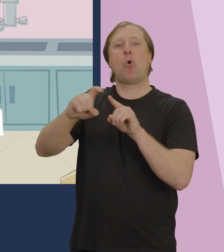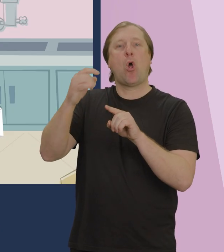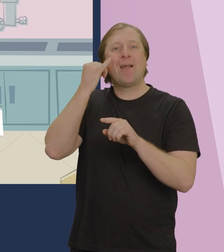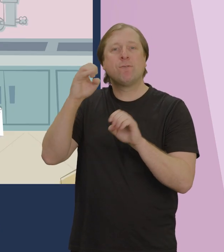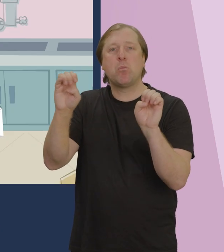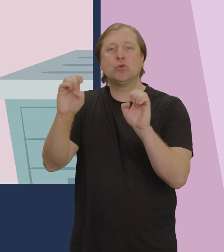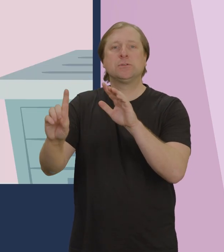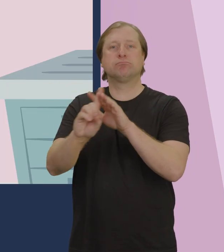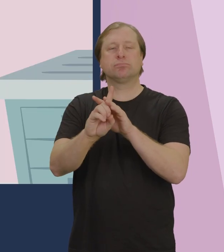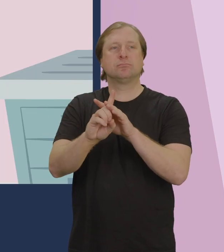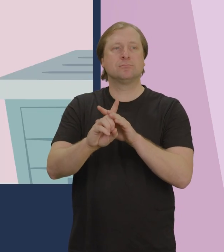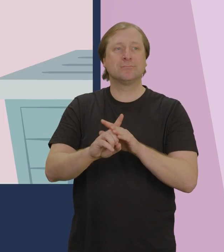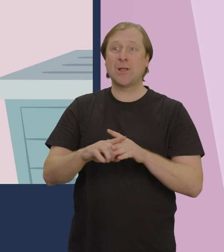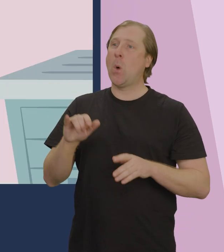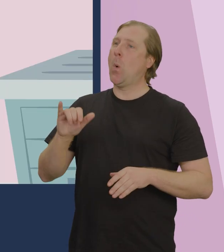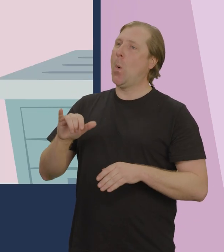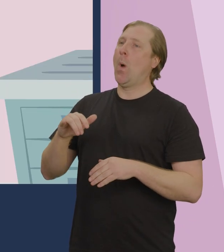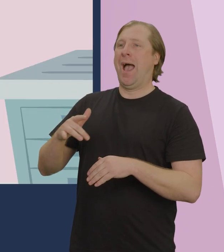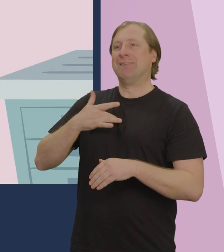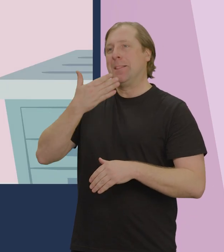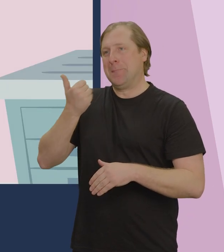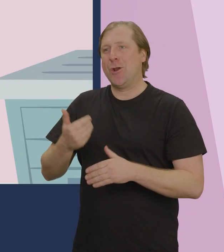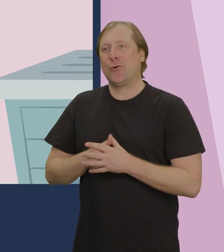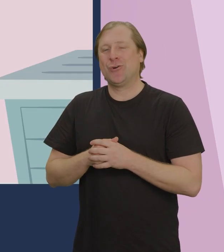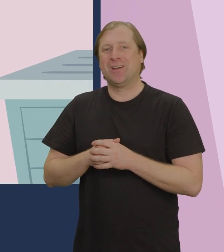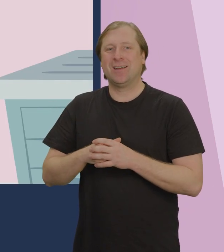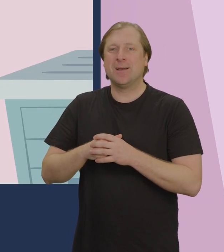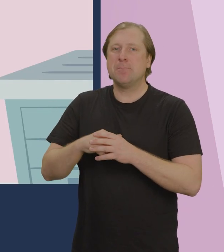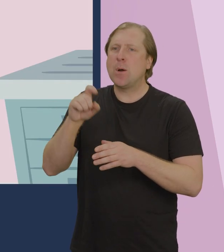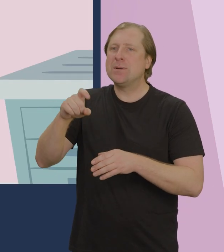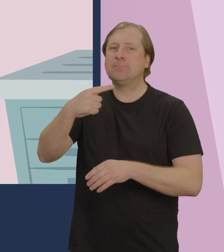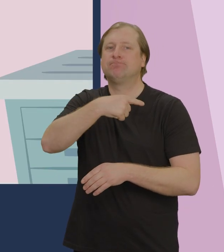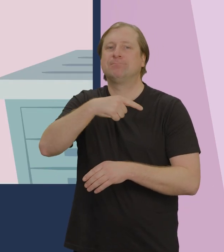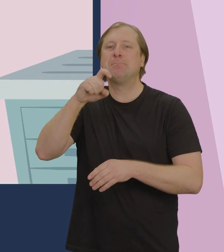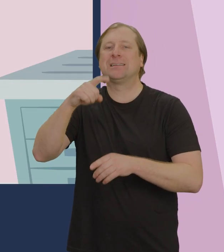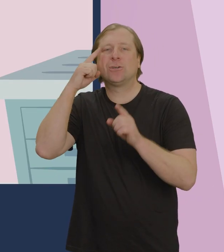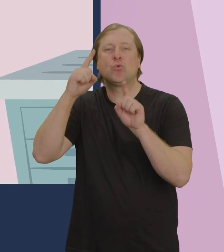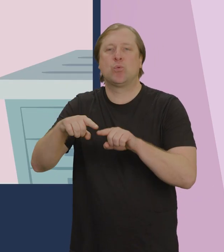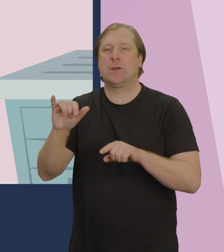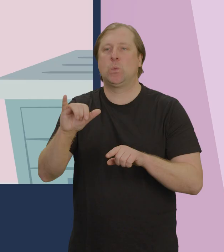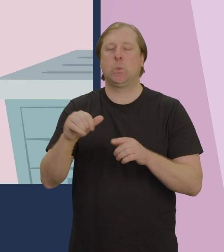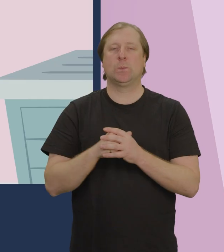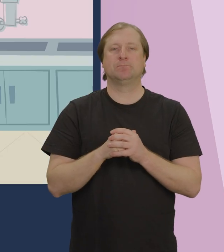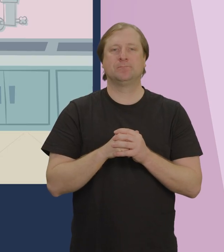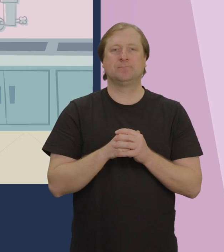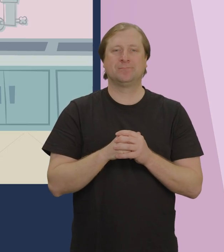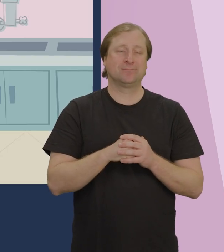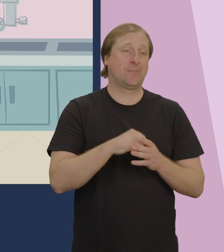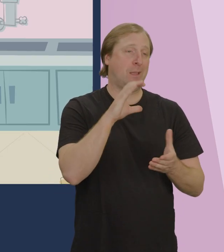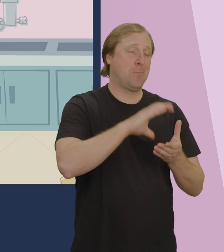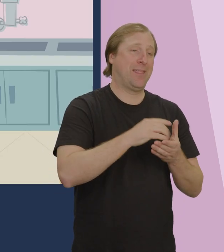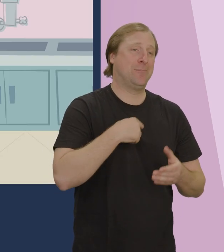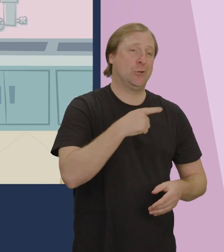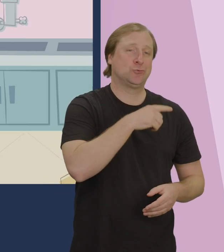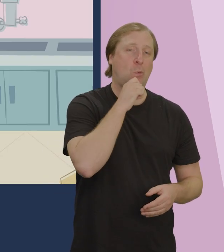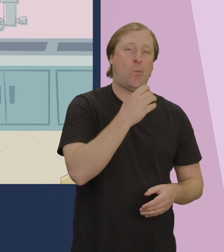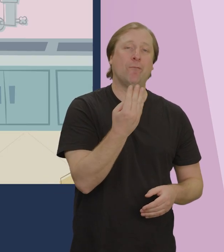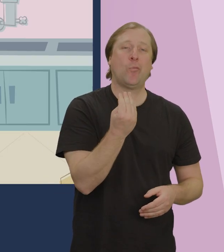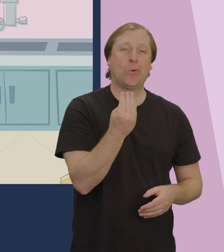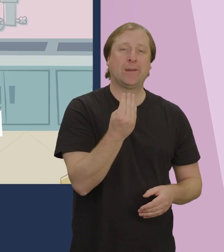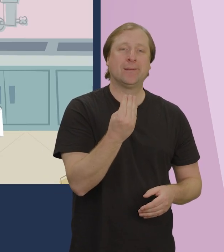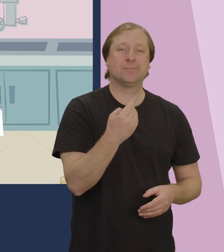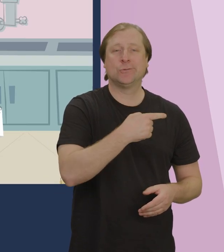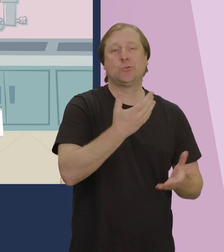was an emergency. This makes me feel a lot better. But we need to make sure Sofia's on board too. Believe you me, she's